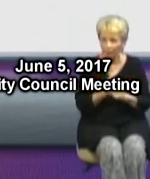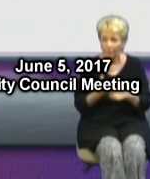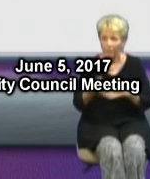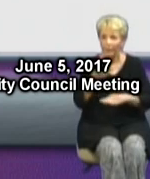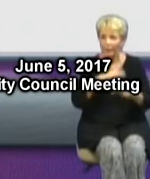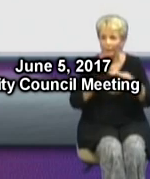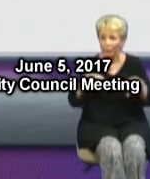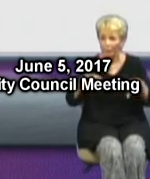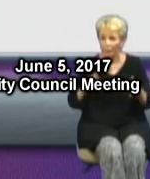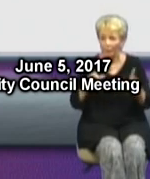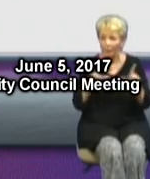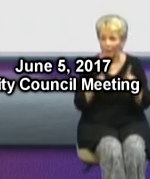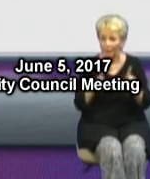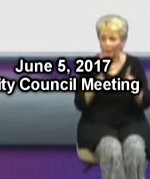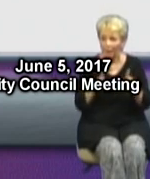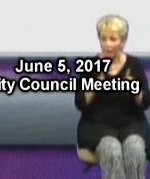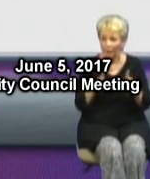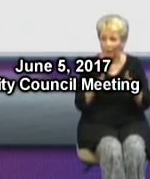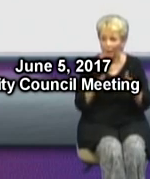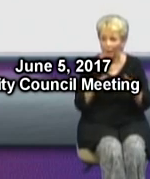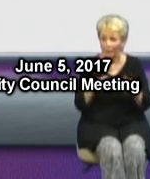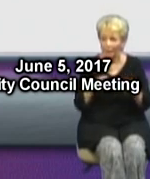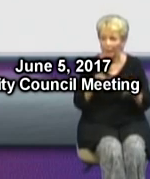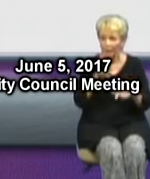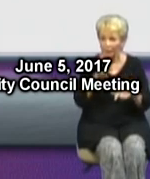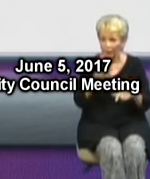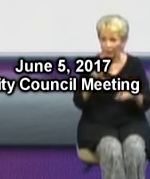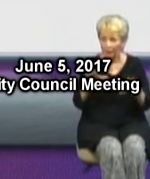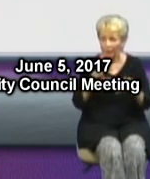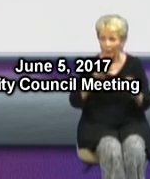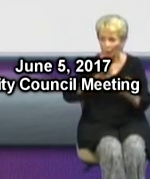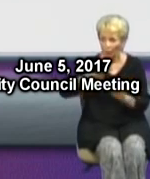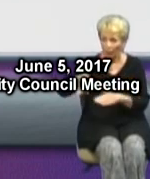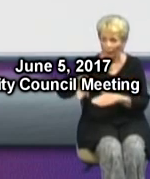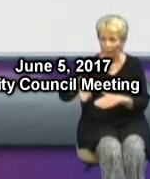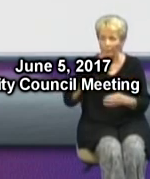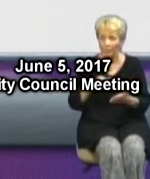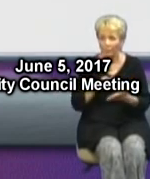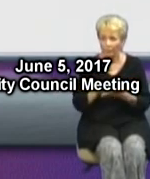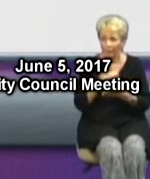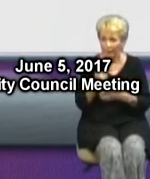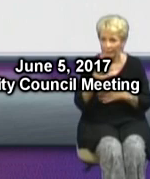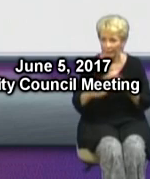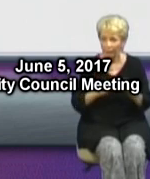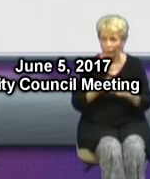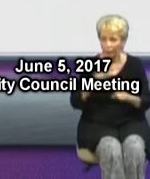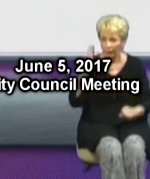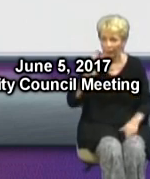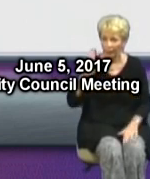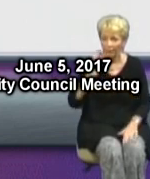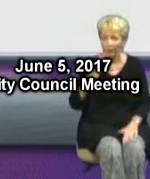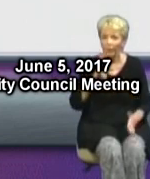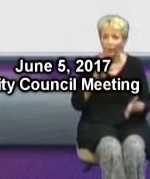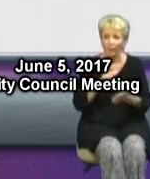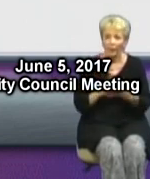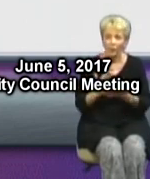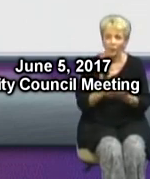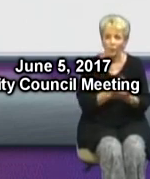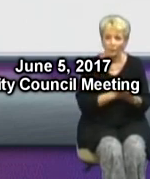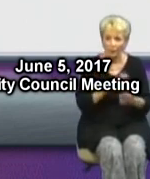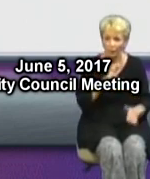the privilege license tax that the state of North Carolina did away with several years ago. That will generate